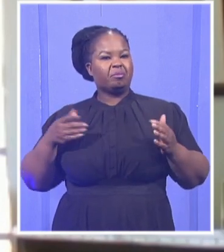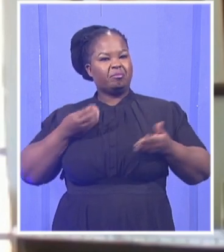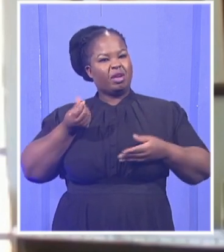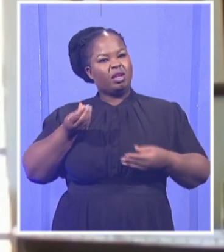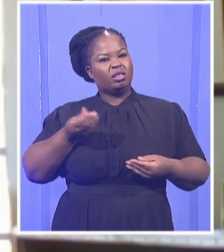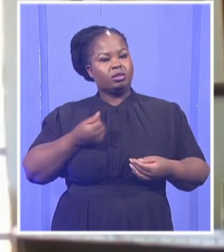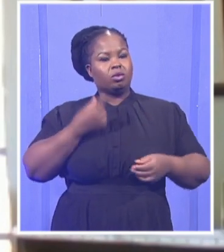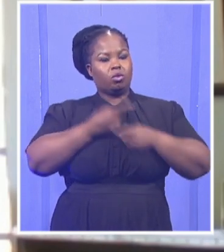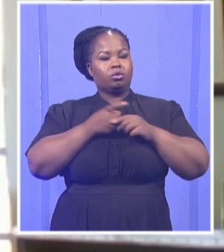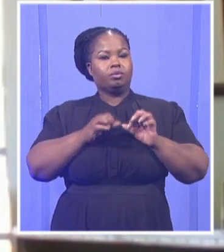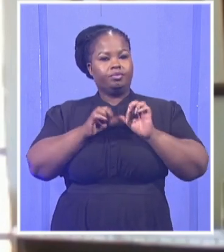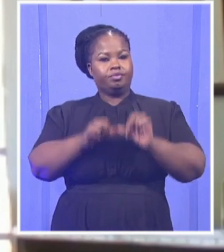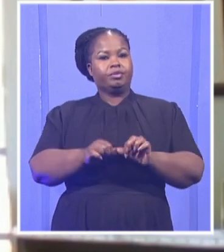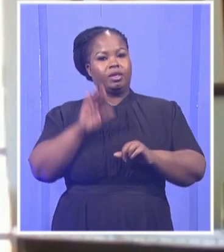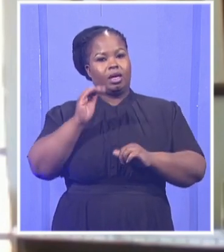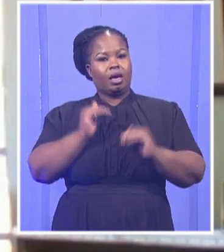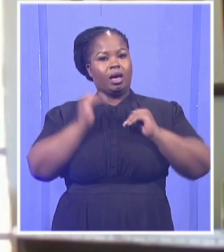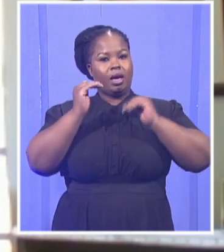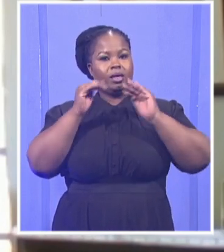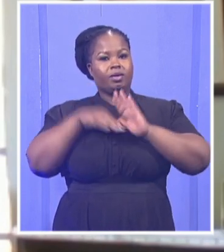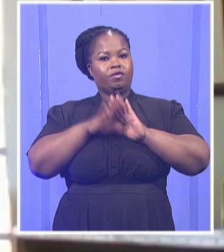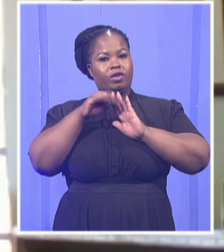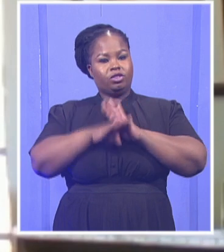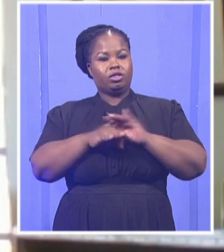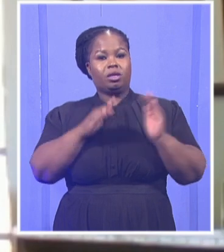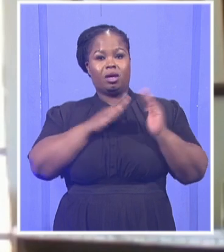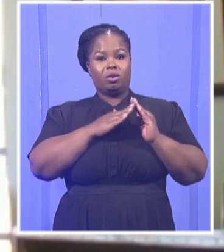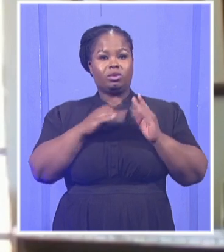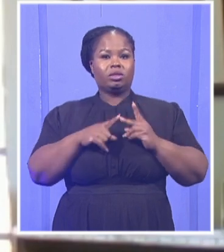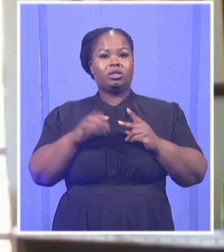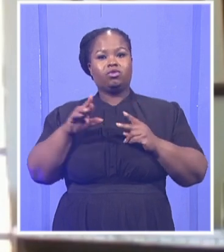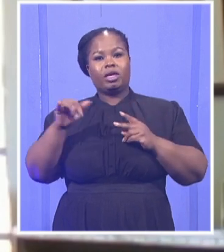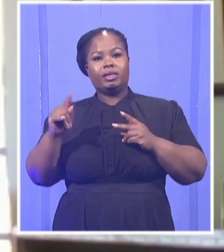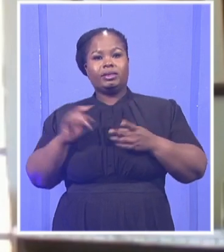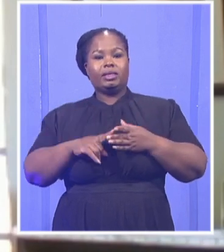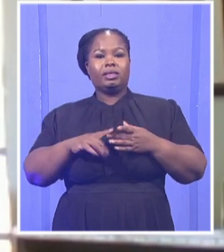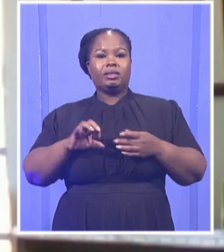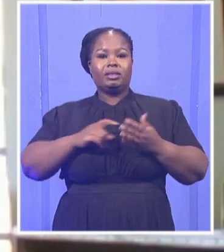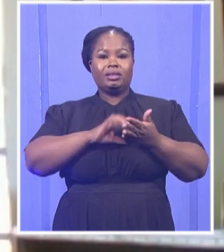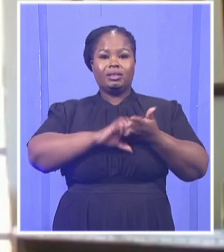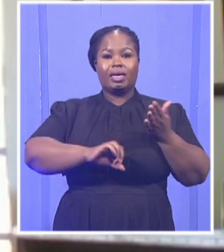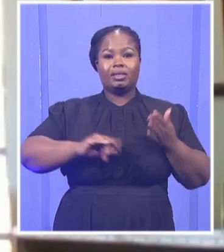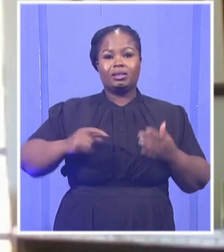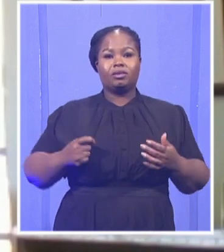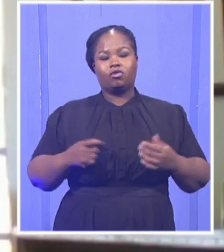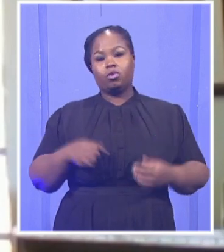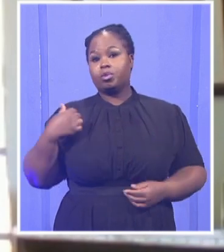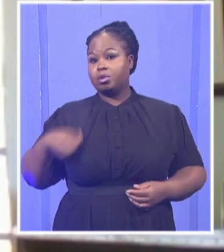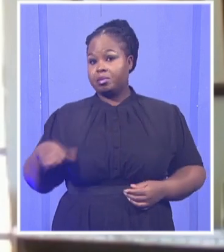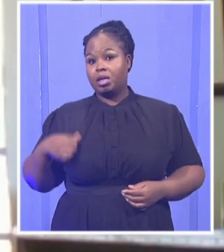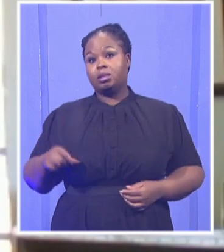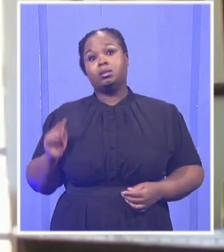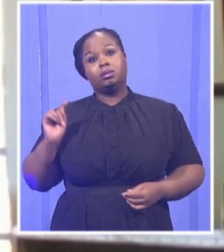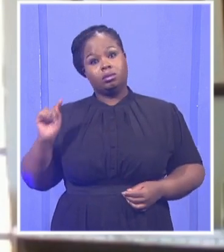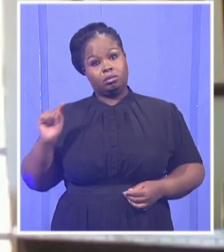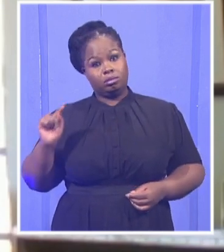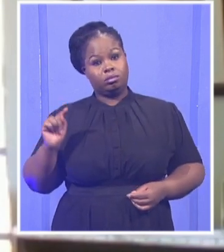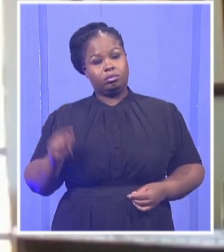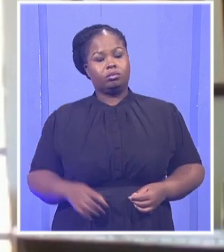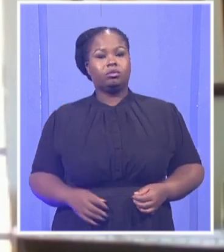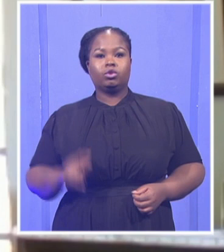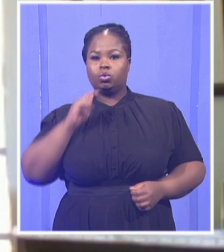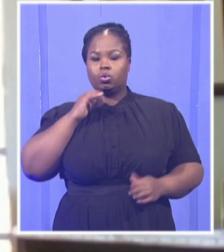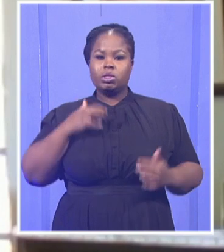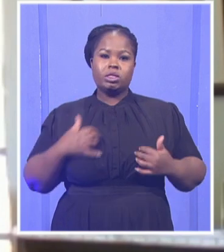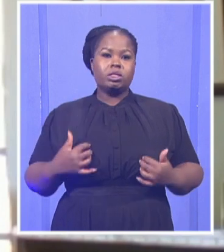towards sustained high inflation. Property rates and taxes by municipalities are really draining